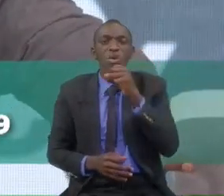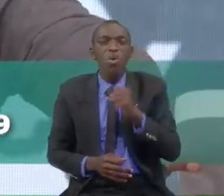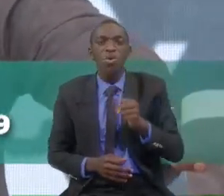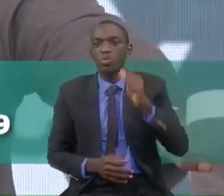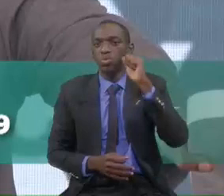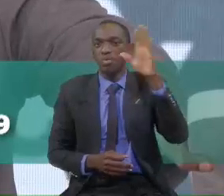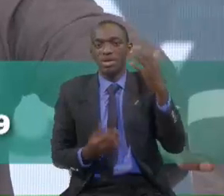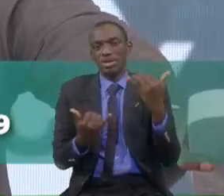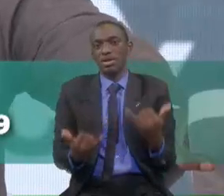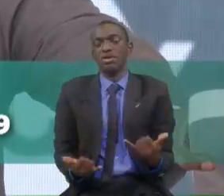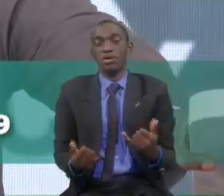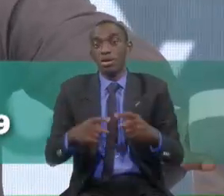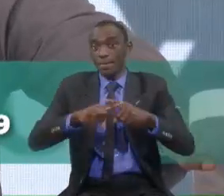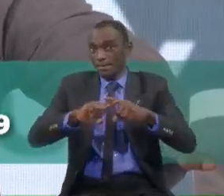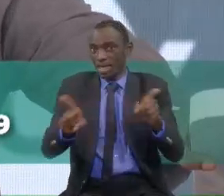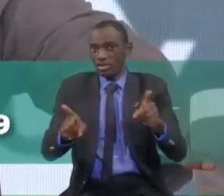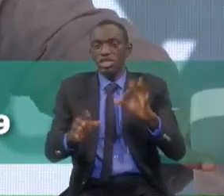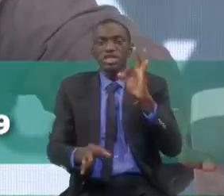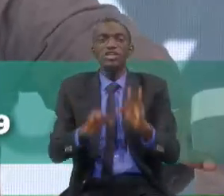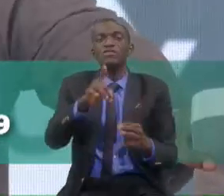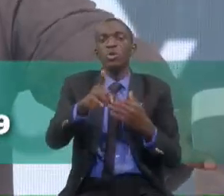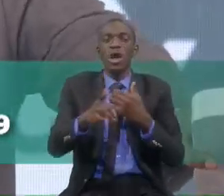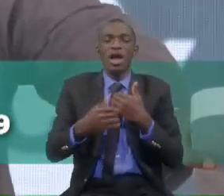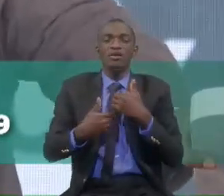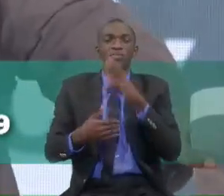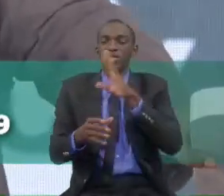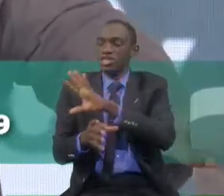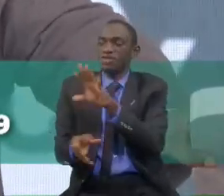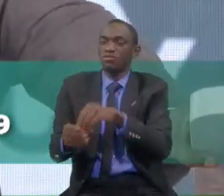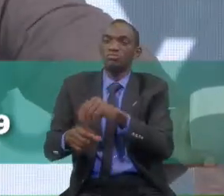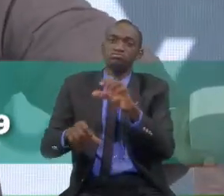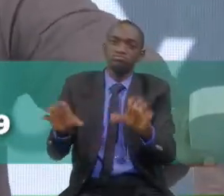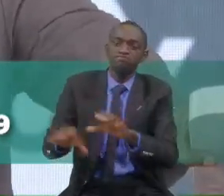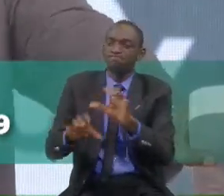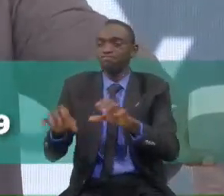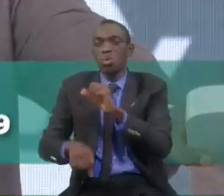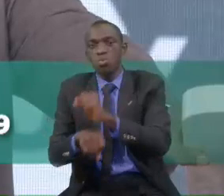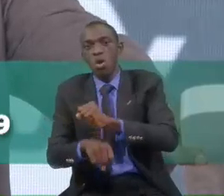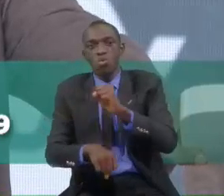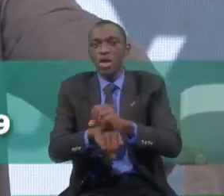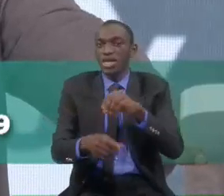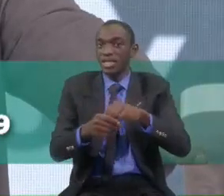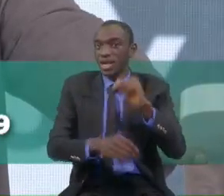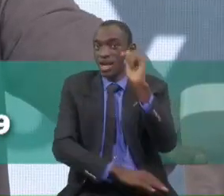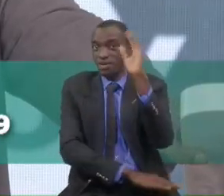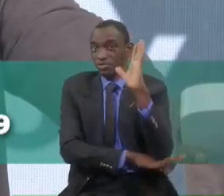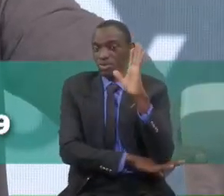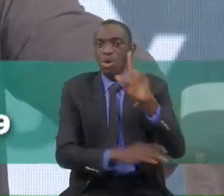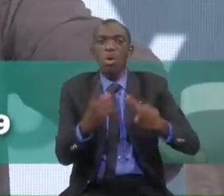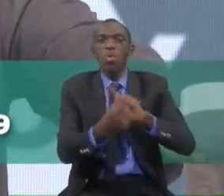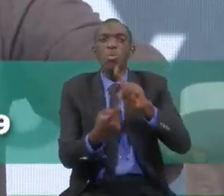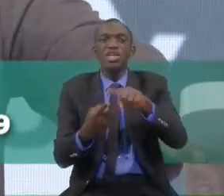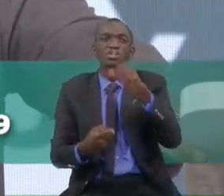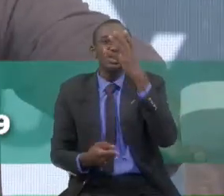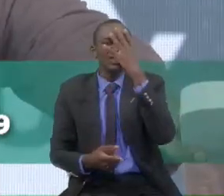if you've been involved in something in the afternoon, active in the afternoon, when you sleep in the night,